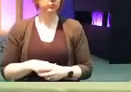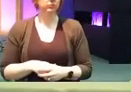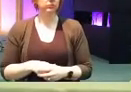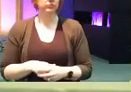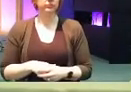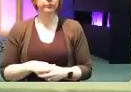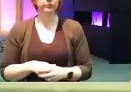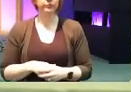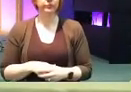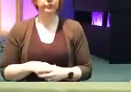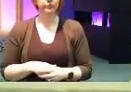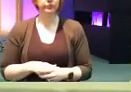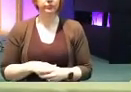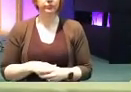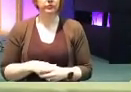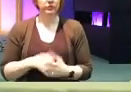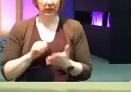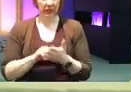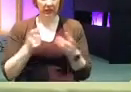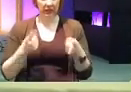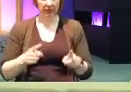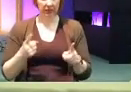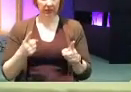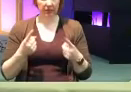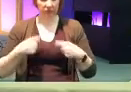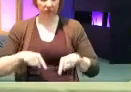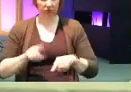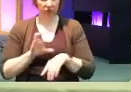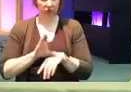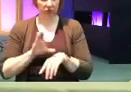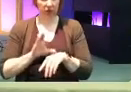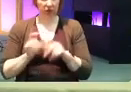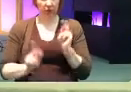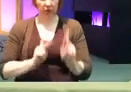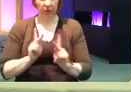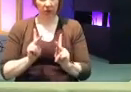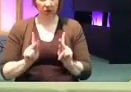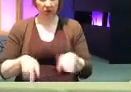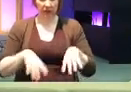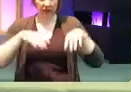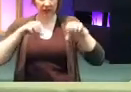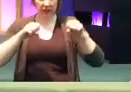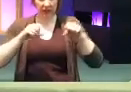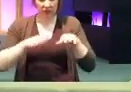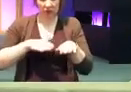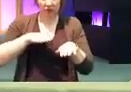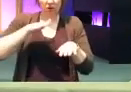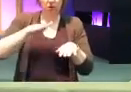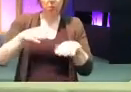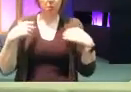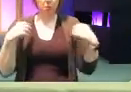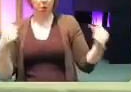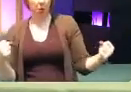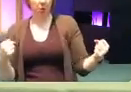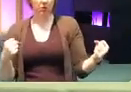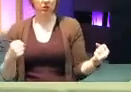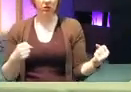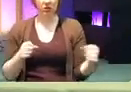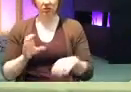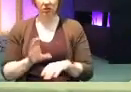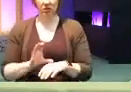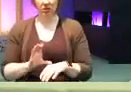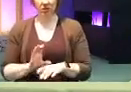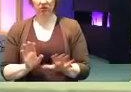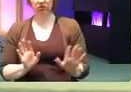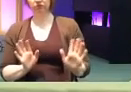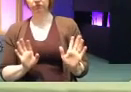And unfortunately, that's happened even within the church. There's people that are taking those steps and doing things that are bold and courageous. Even in the church, they say, yeah, why